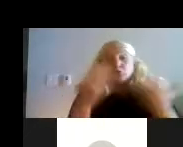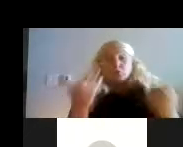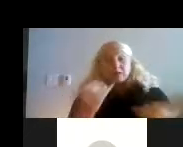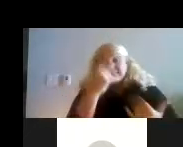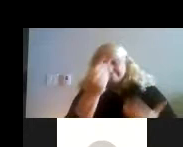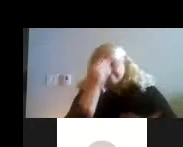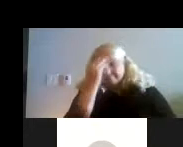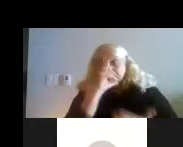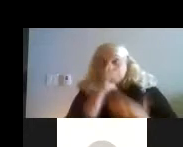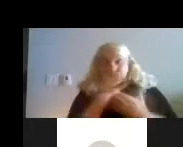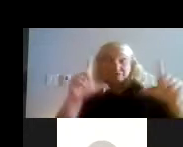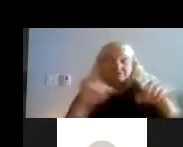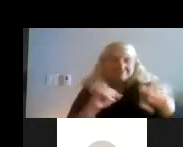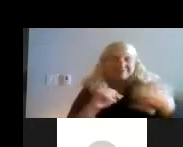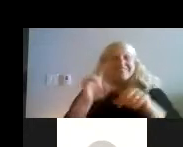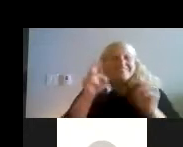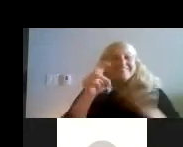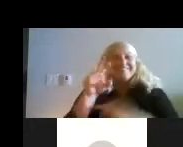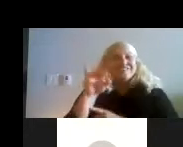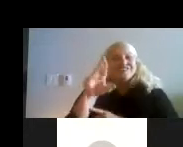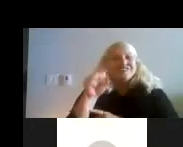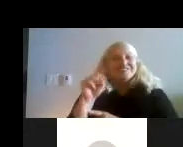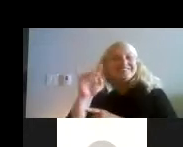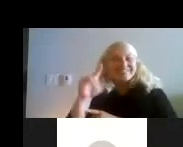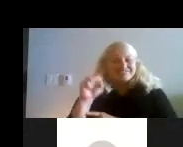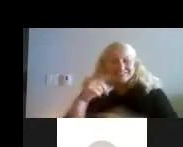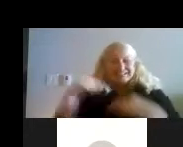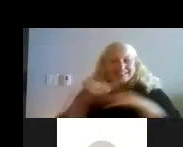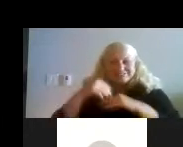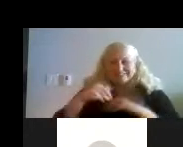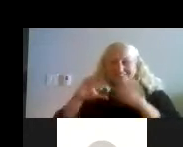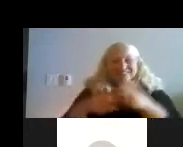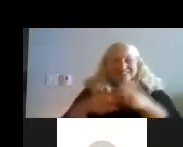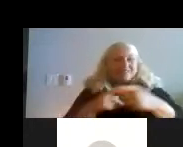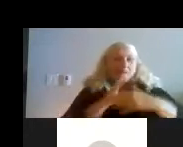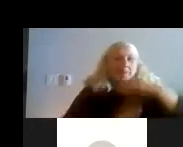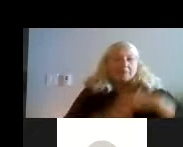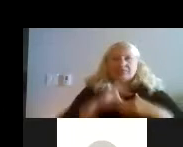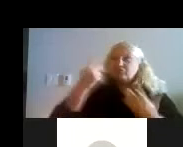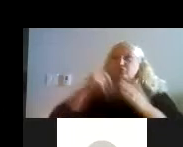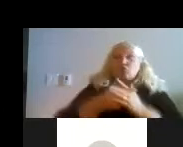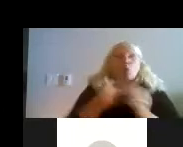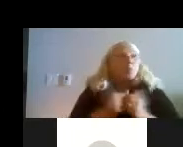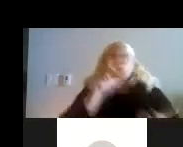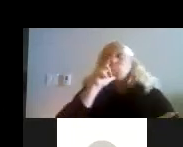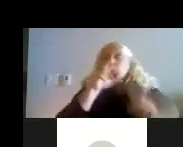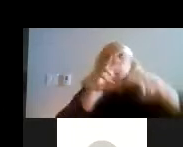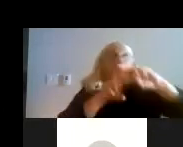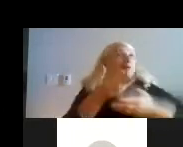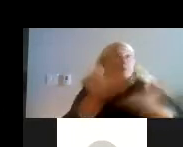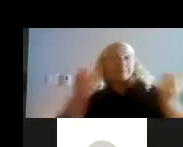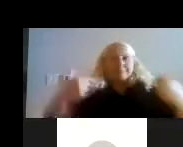First Nations Health Authority has a hashtag called It Starts With Me, and that's related to their promotion